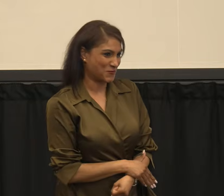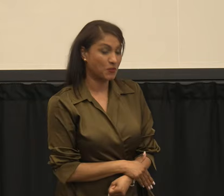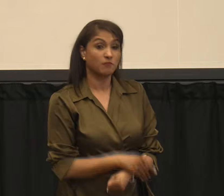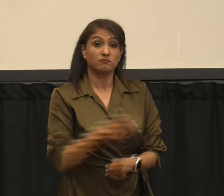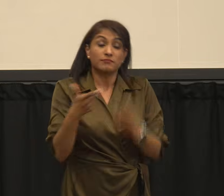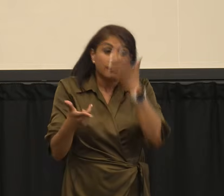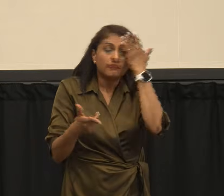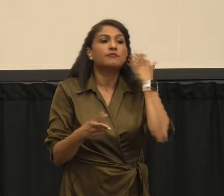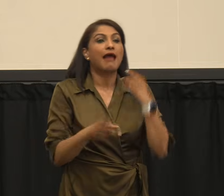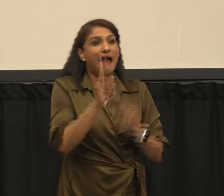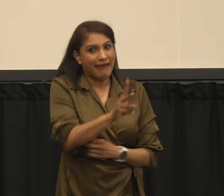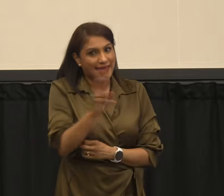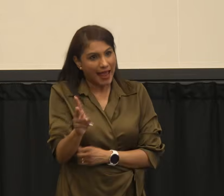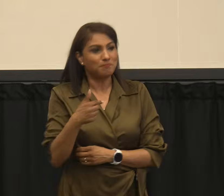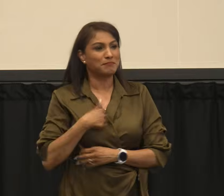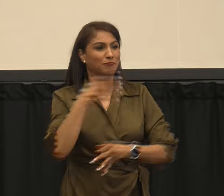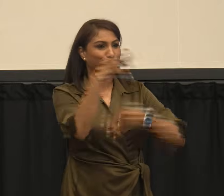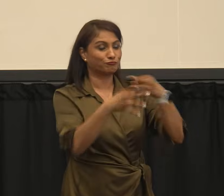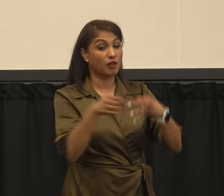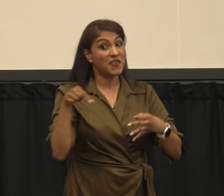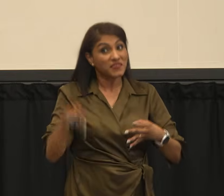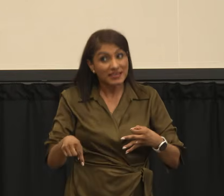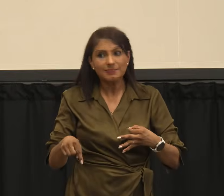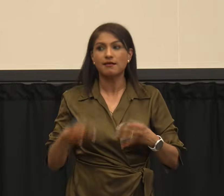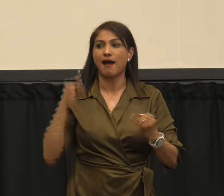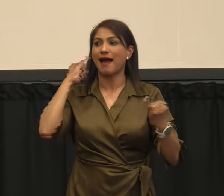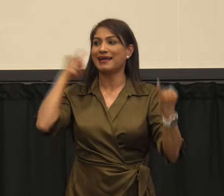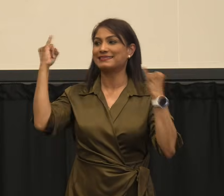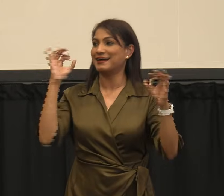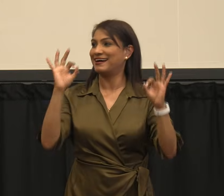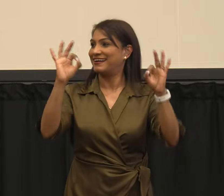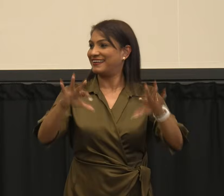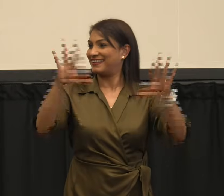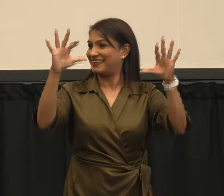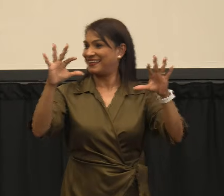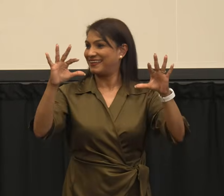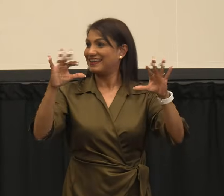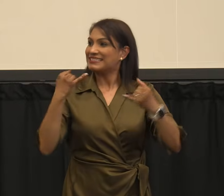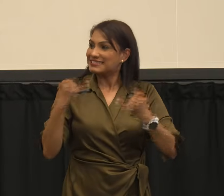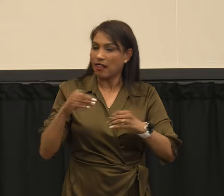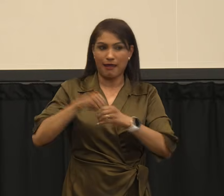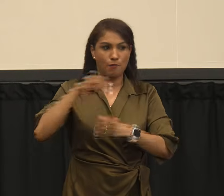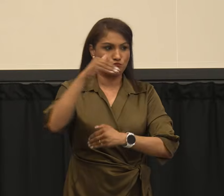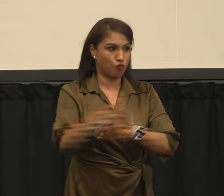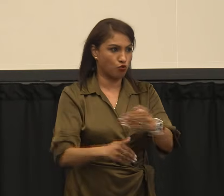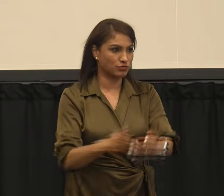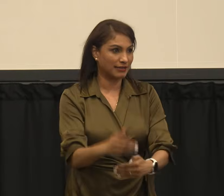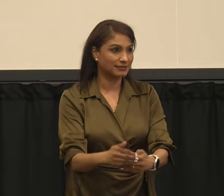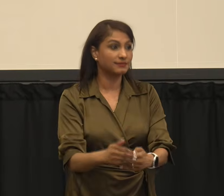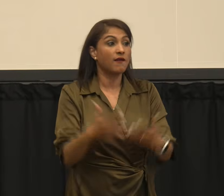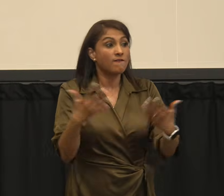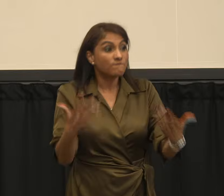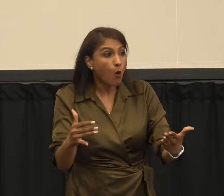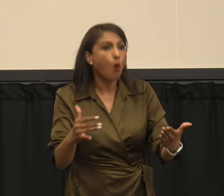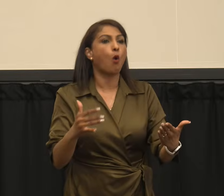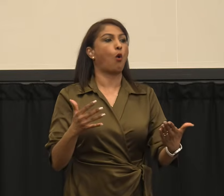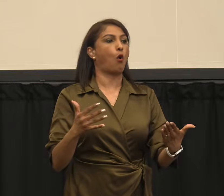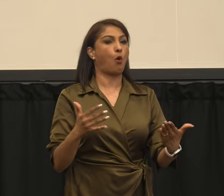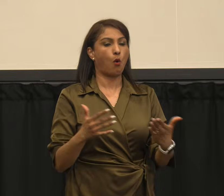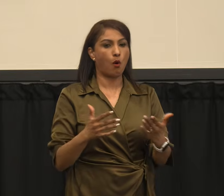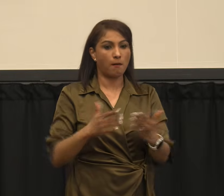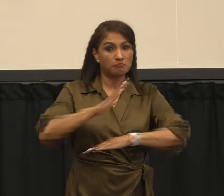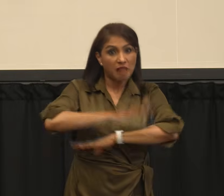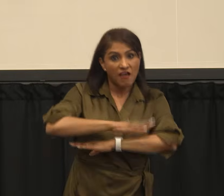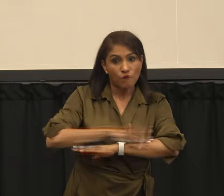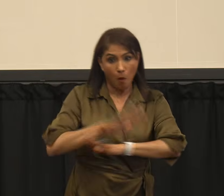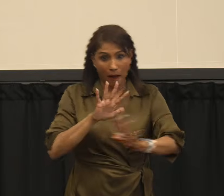learning the sign, I can hear the word, and I can share that with my child. And so that is the ideas or seeds of,